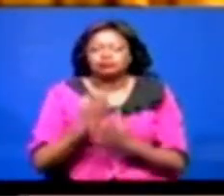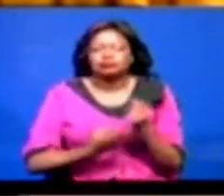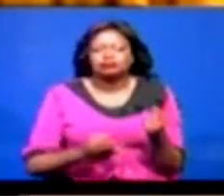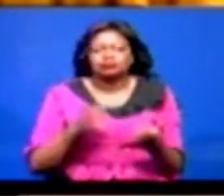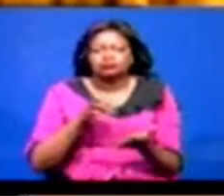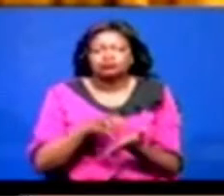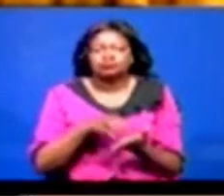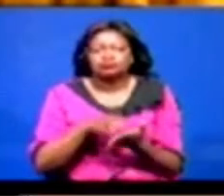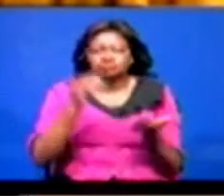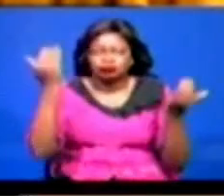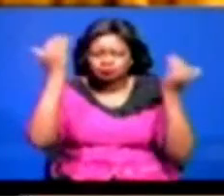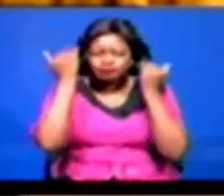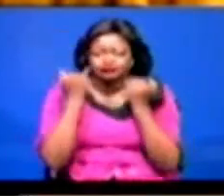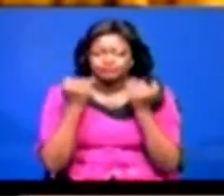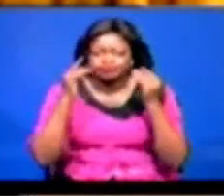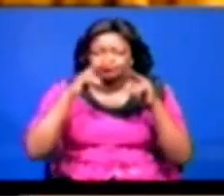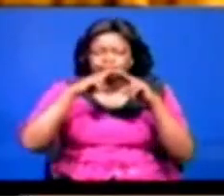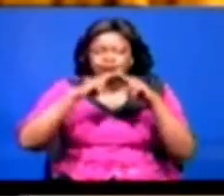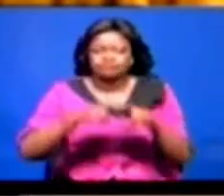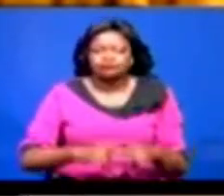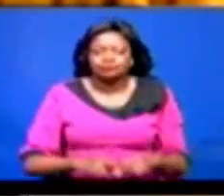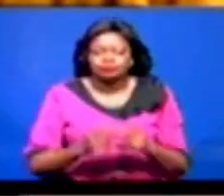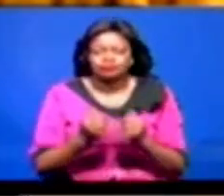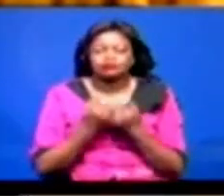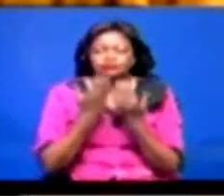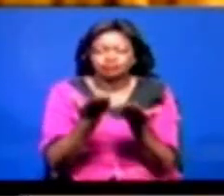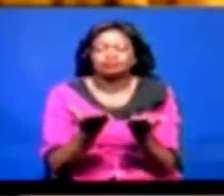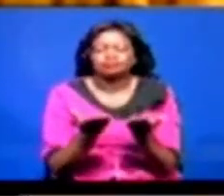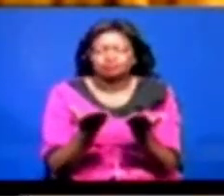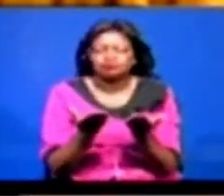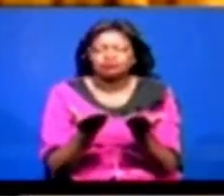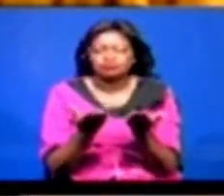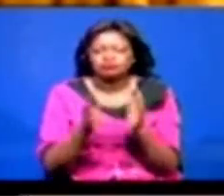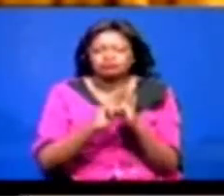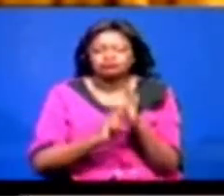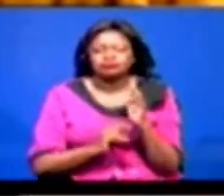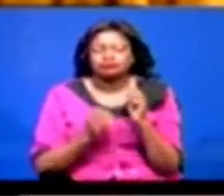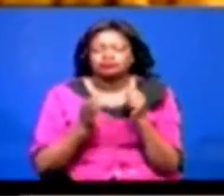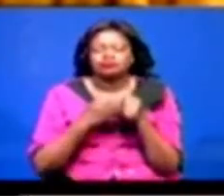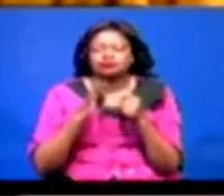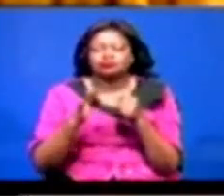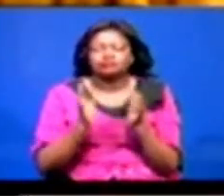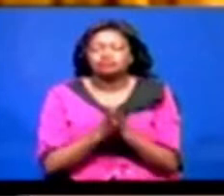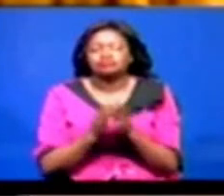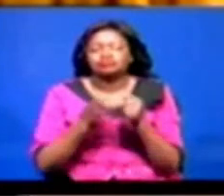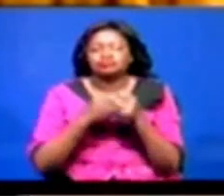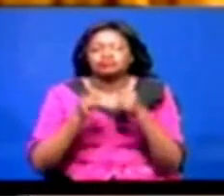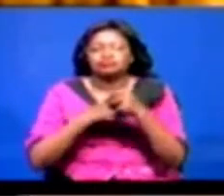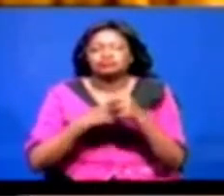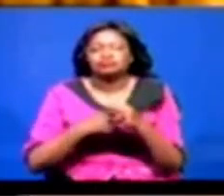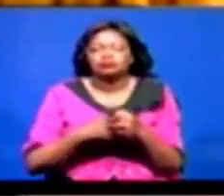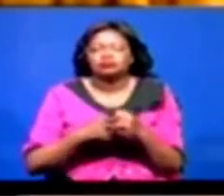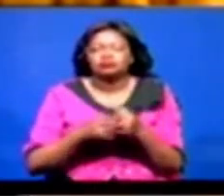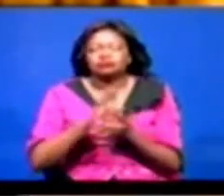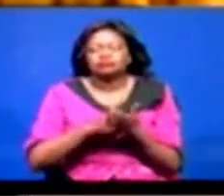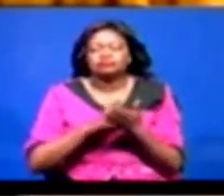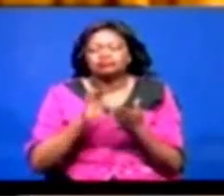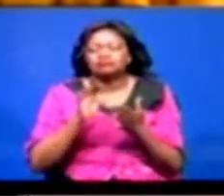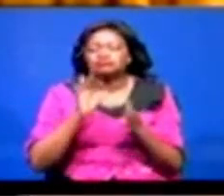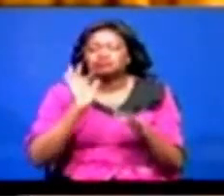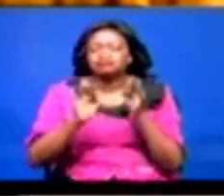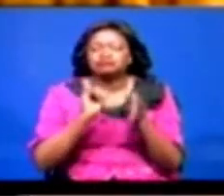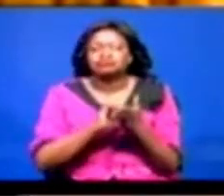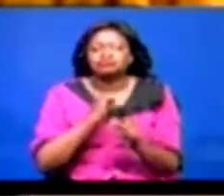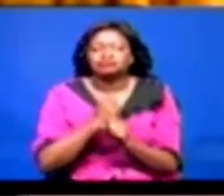court relied on the provisions of Regulations 83 and Regulation 87 as the basis for the findings that were made, including the role